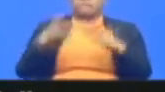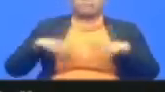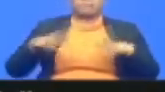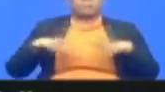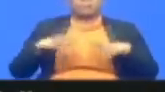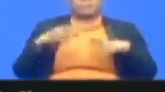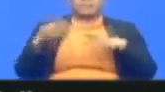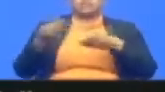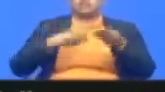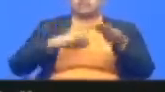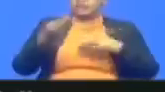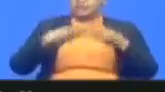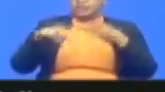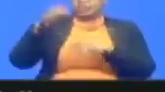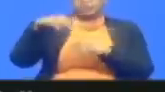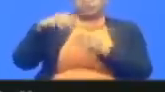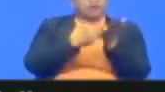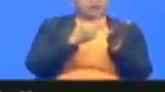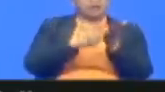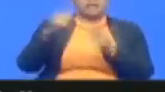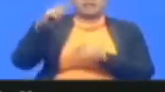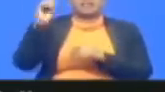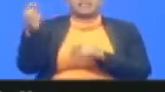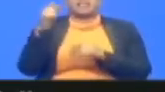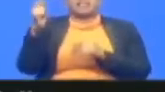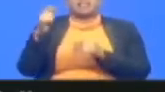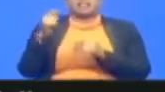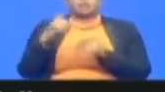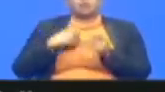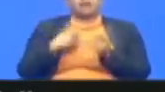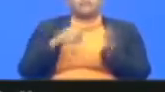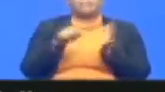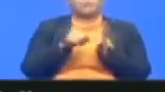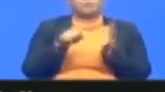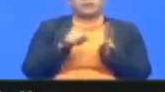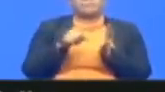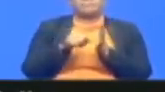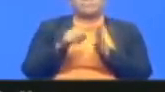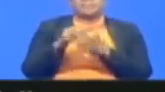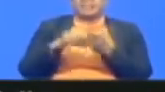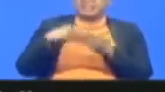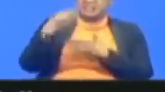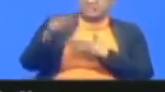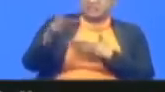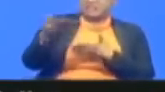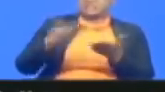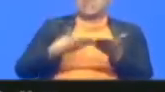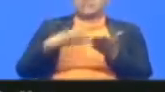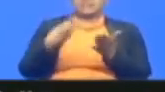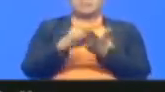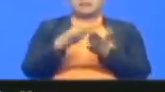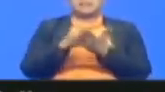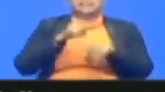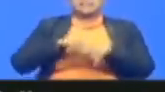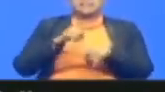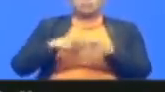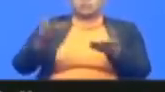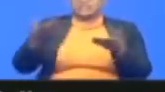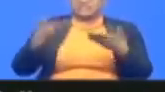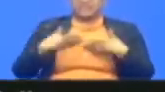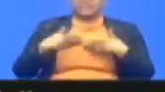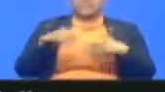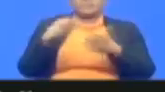trading between Uganda and Kenya. We find a problem in giving out and receiving the money, because when we receive, the market is